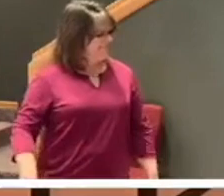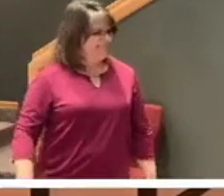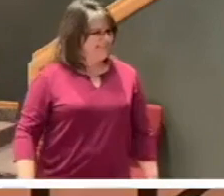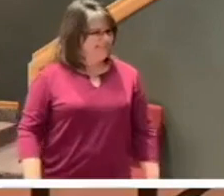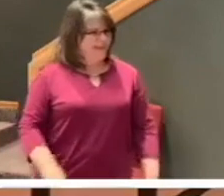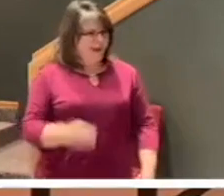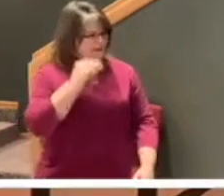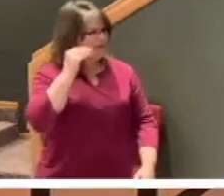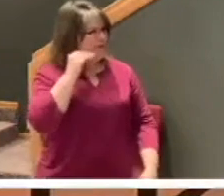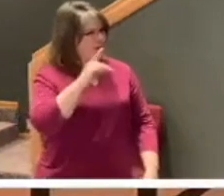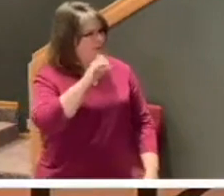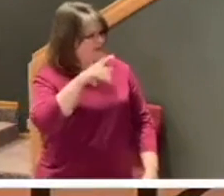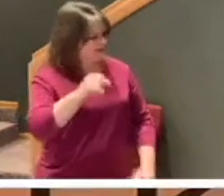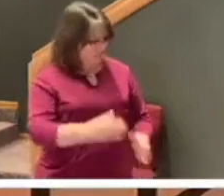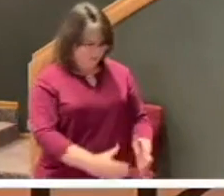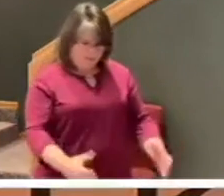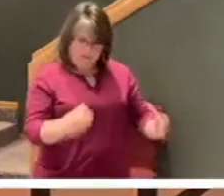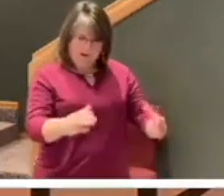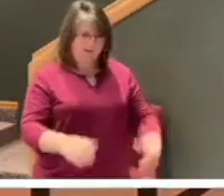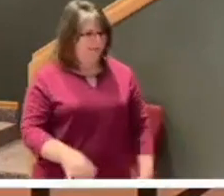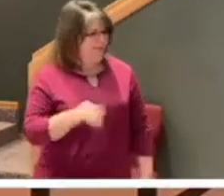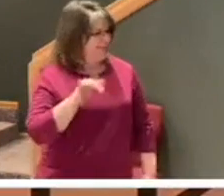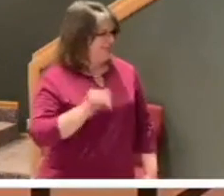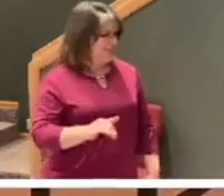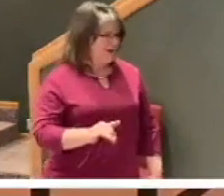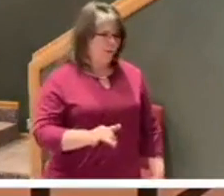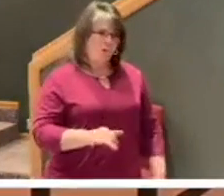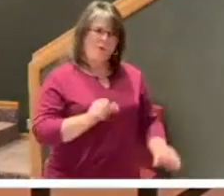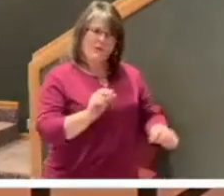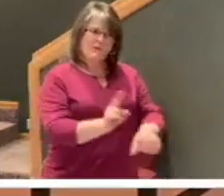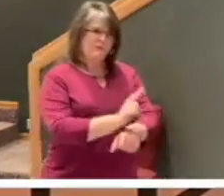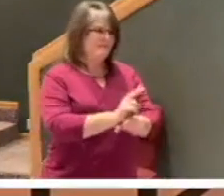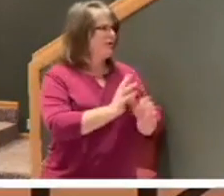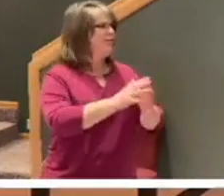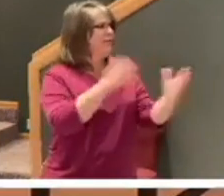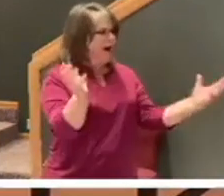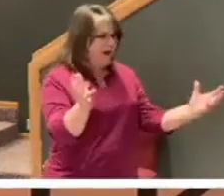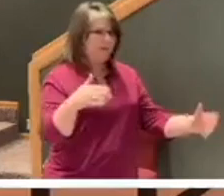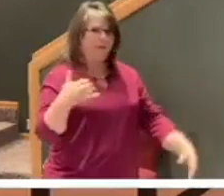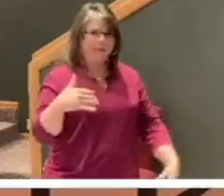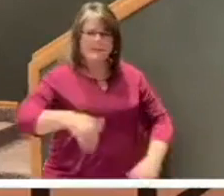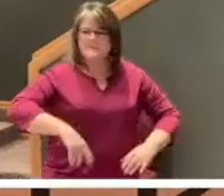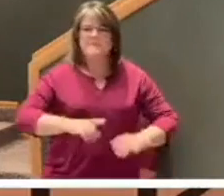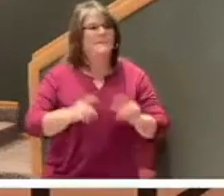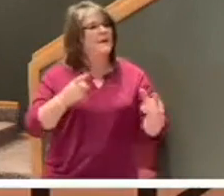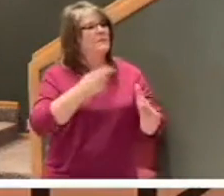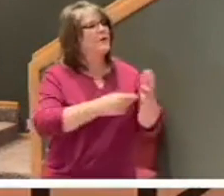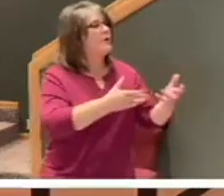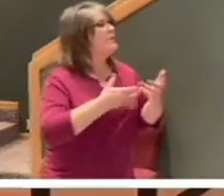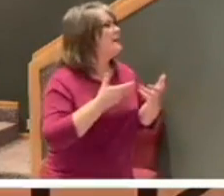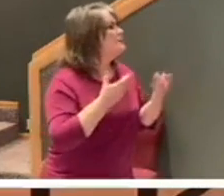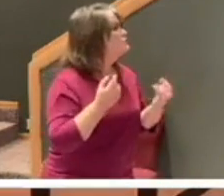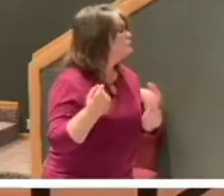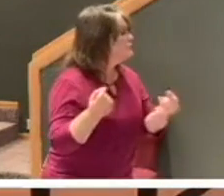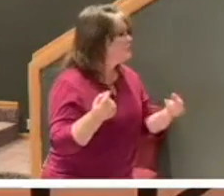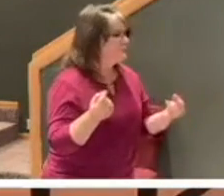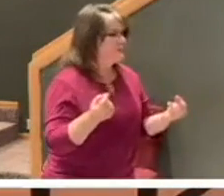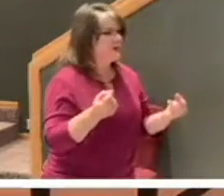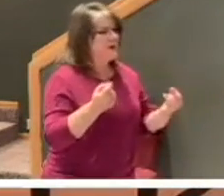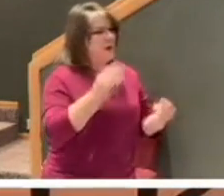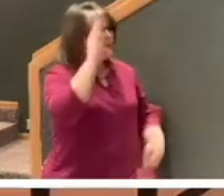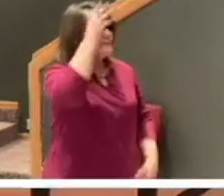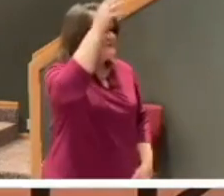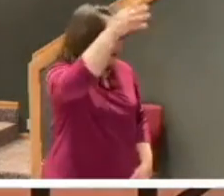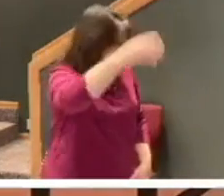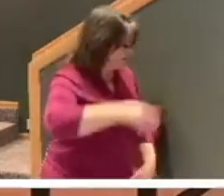I mean, Home Depot bucket. Like, these things are so useful, right? But here's what I want you to do. I want you to